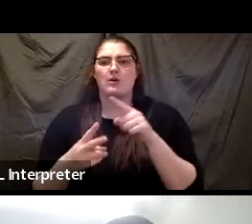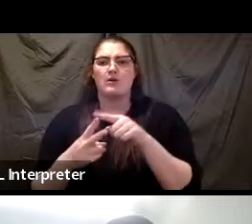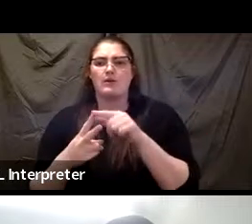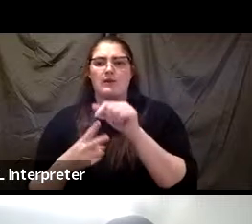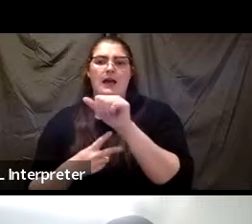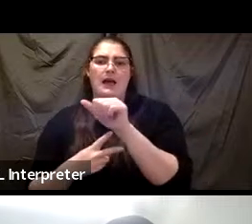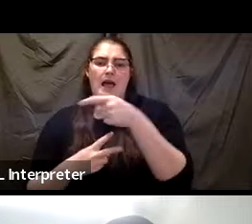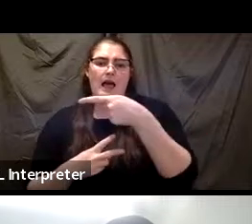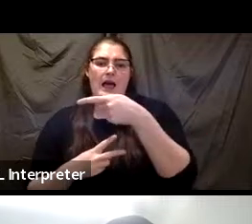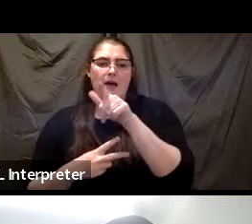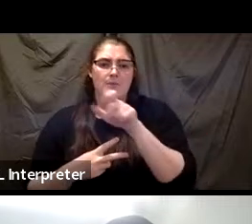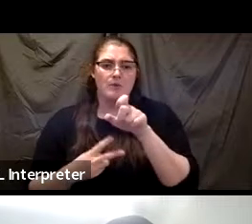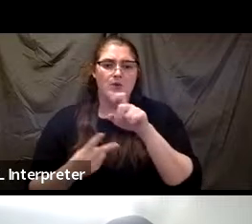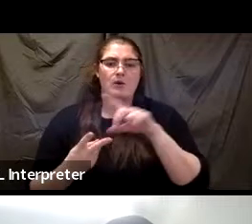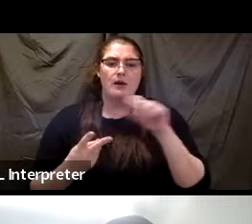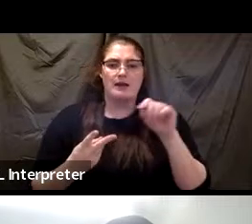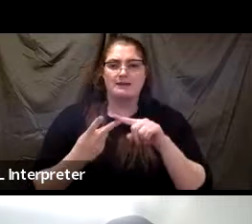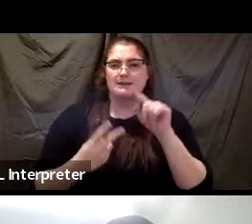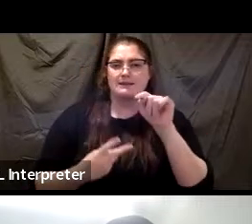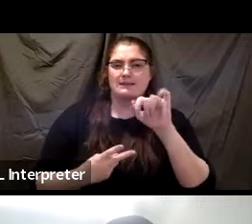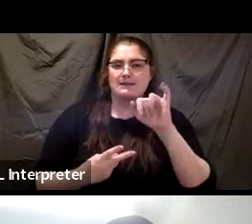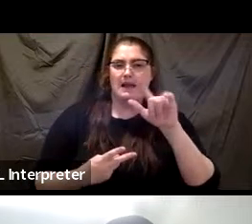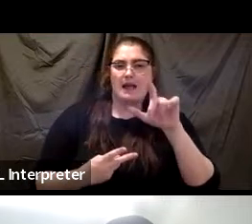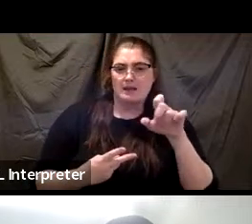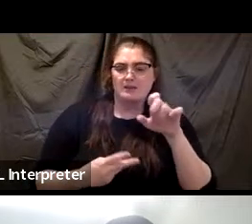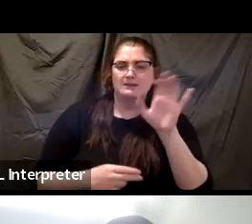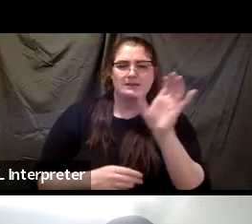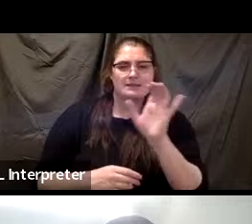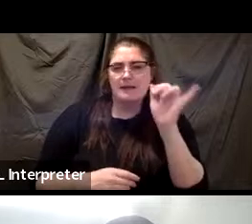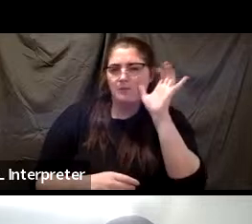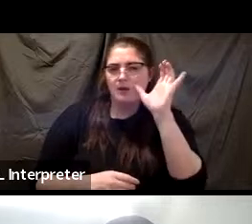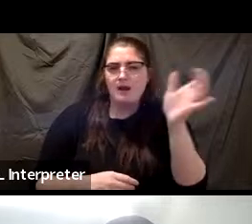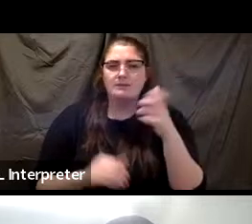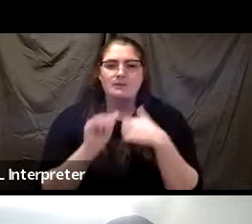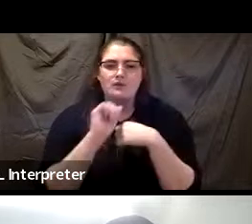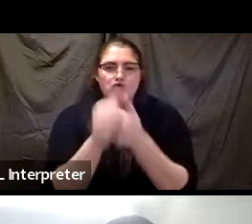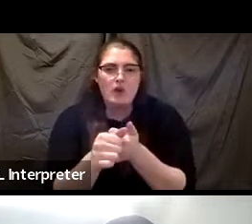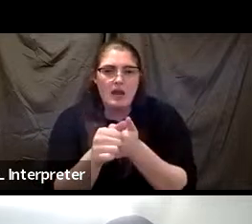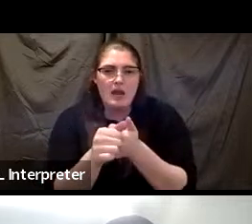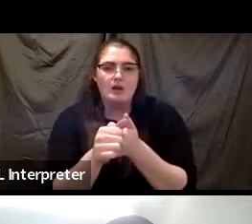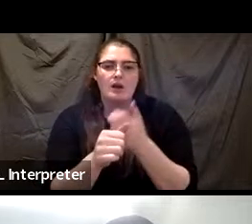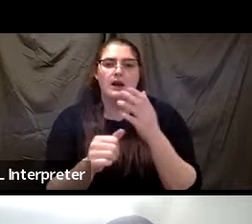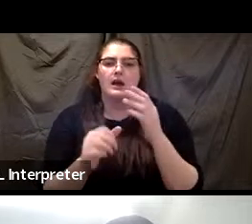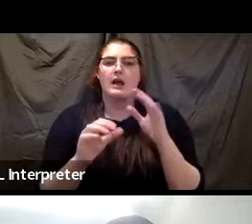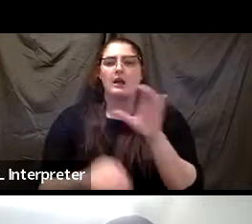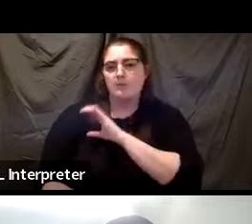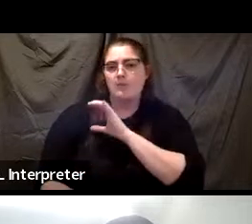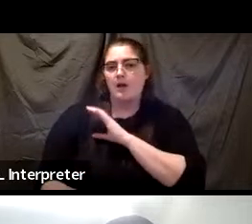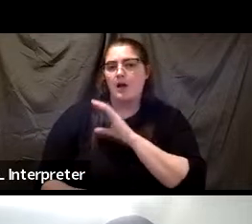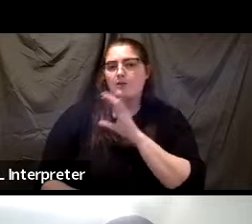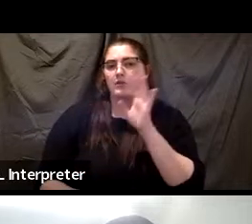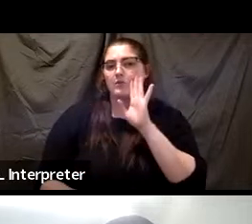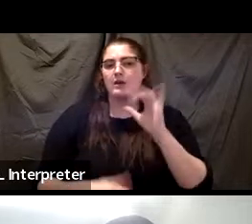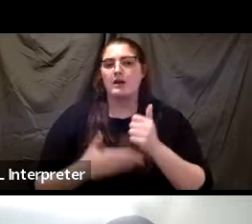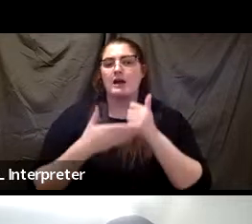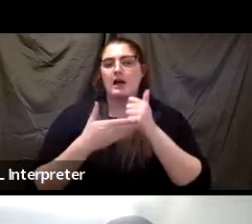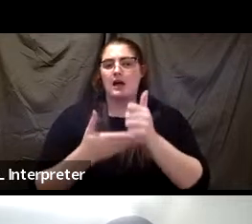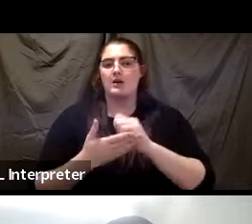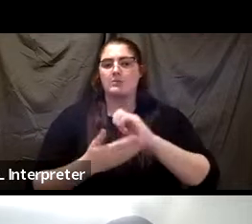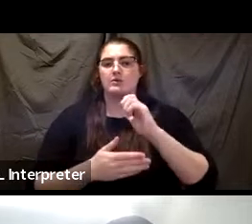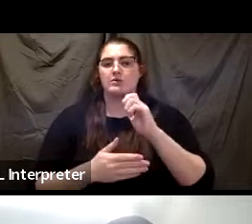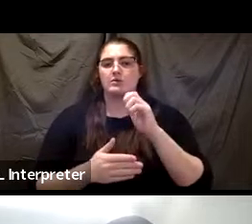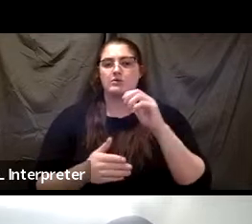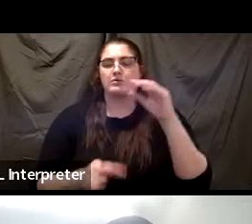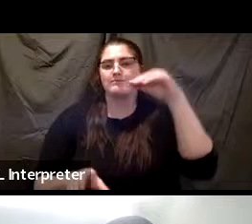basically the same concept. It's a little tracker, and the officer at the giveaway will help you to install it in your vehicle